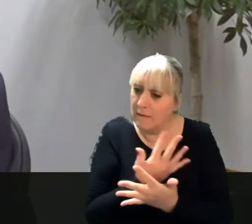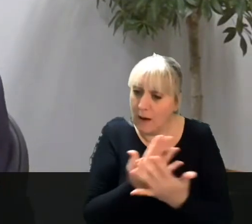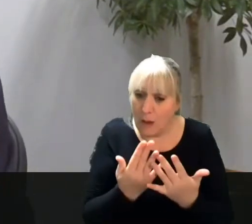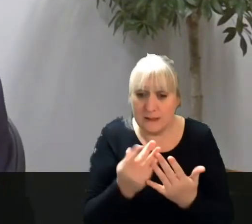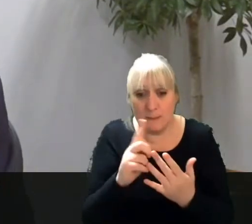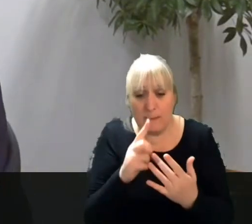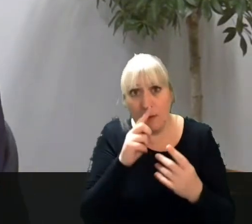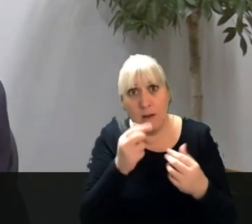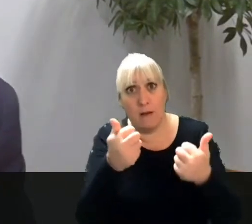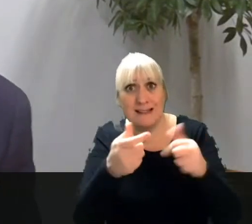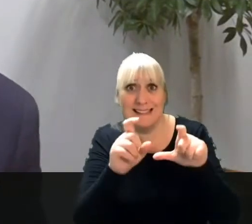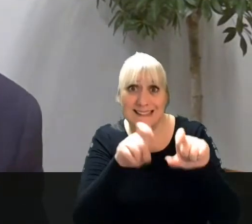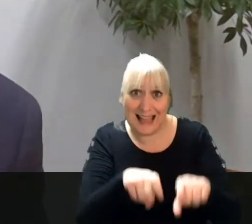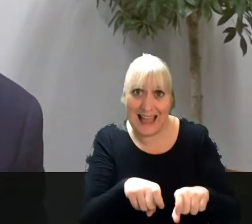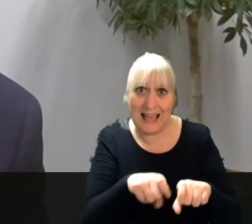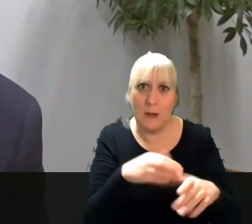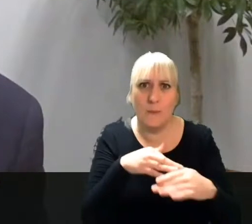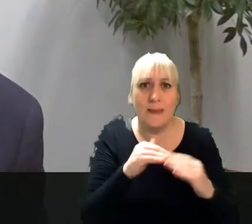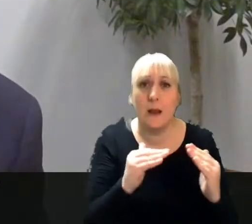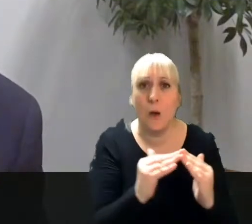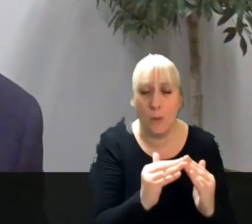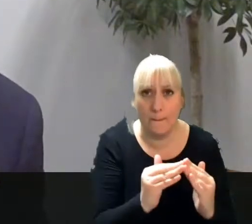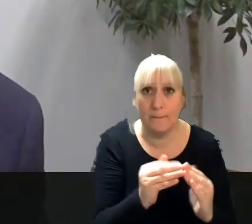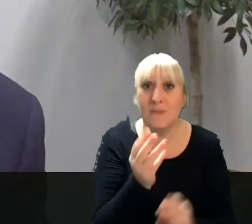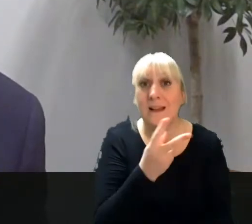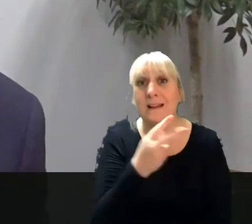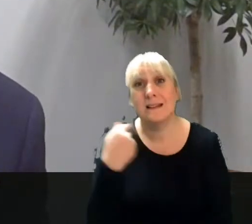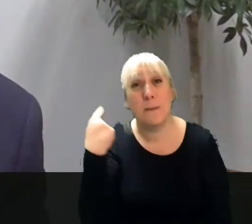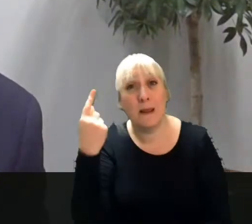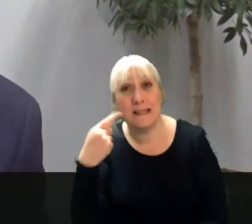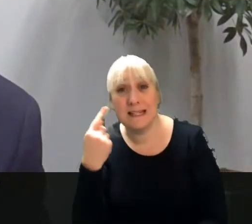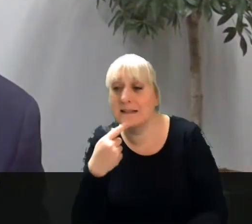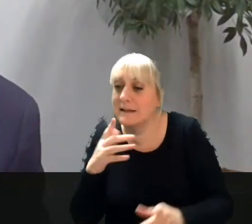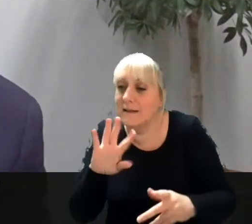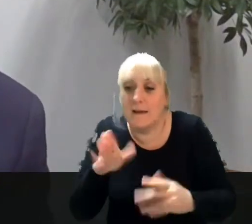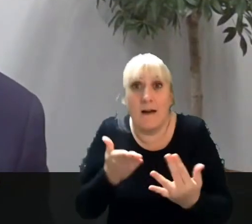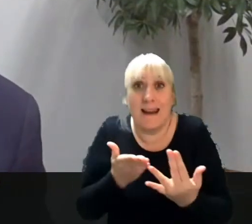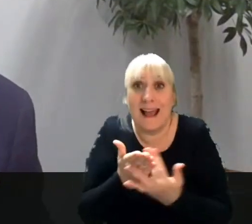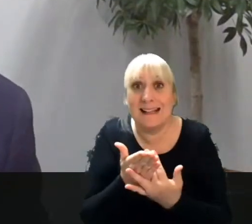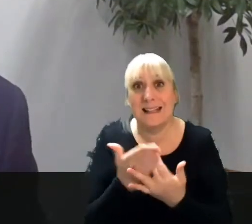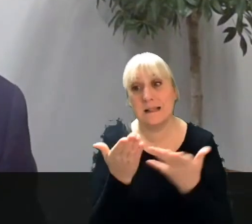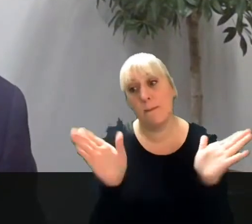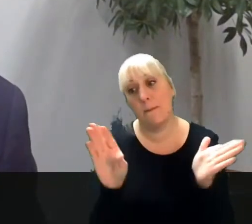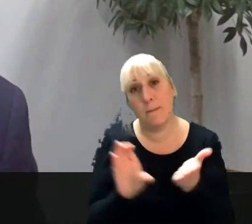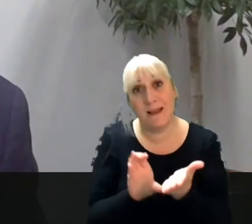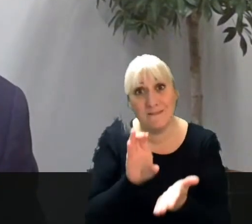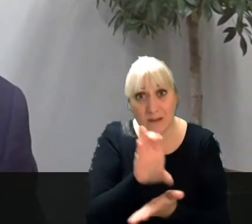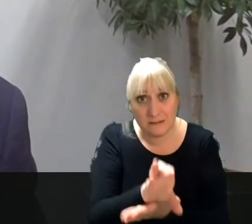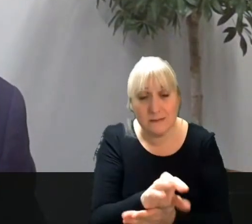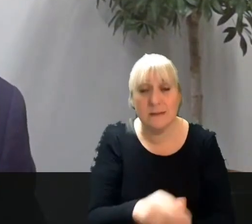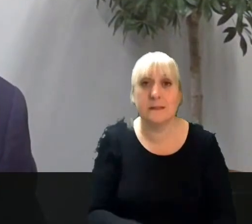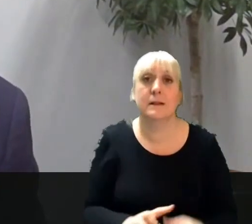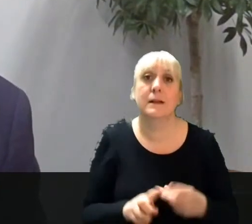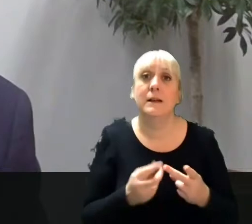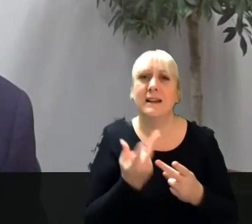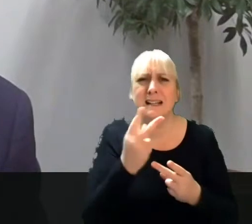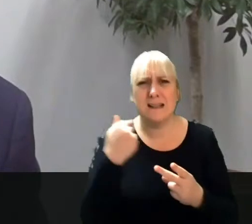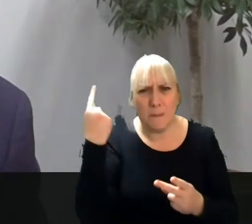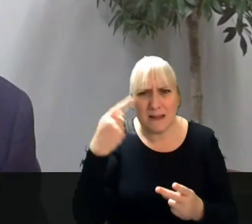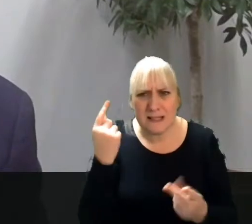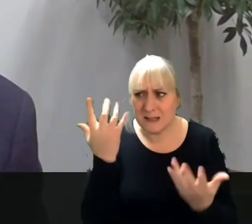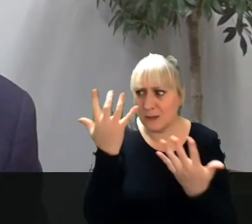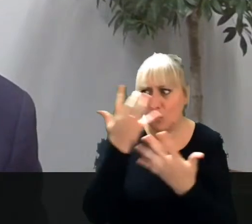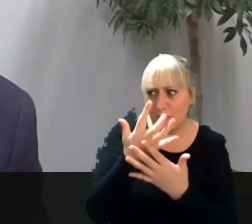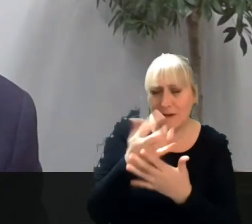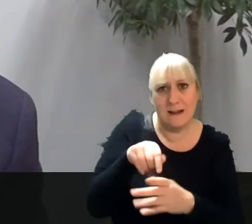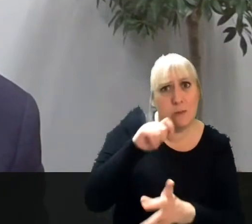is there are those Londoners who have no recourse to public funds. There are those Londoners who are worried that some people may report them